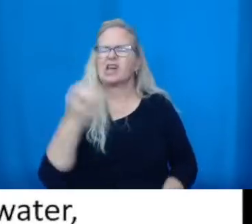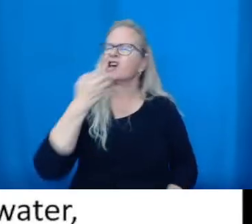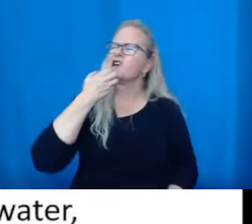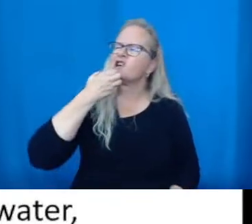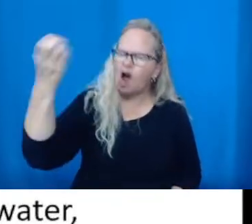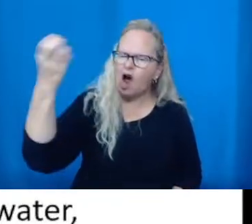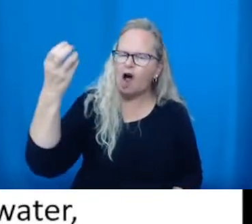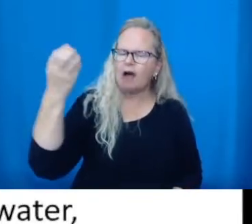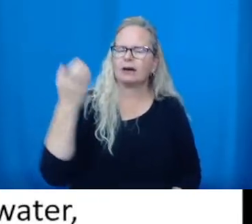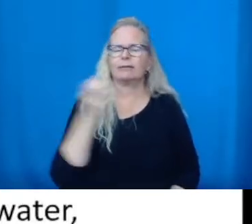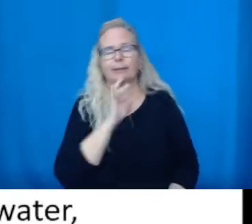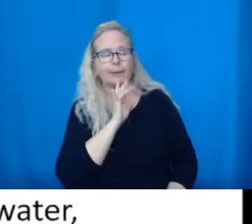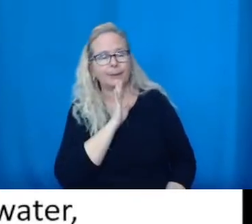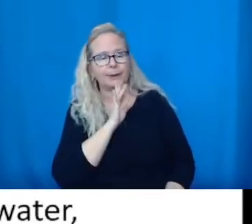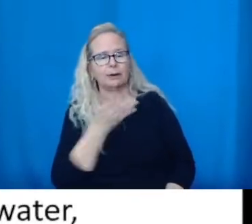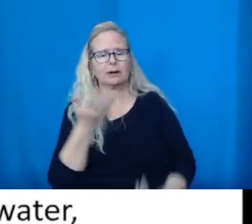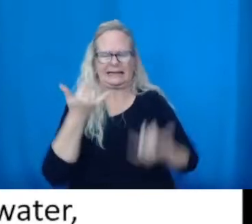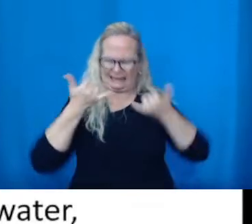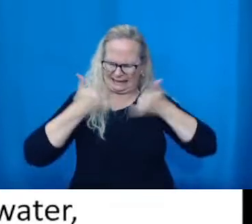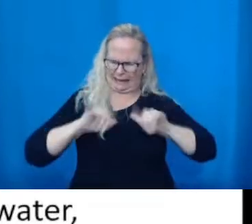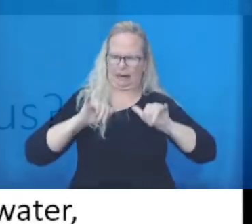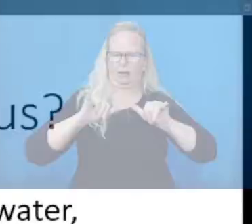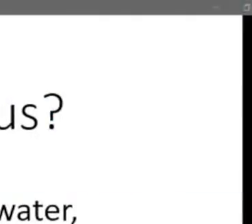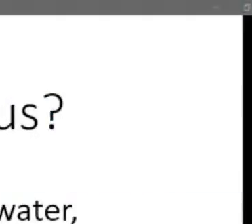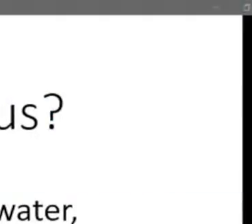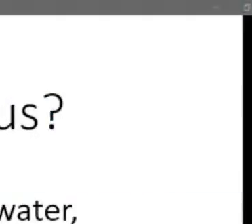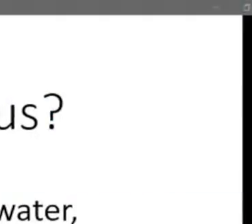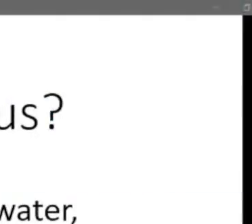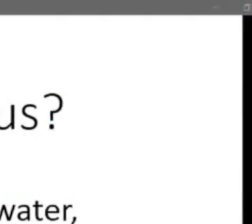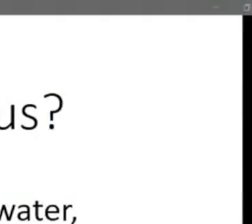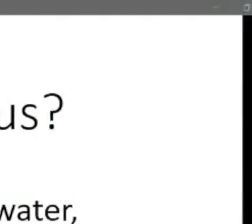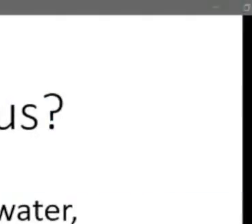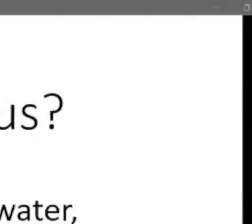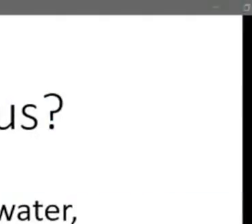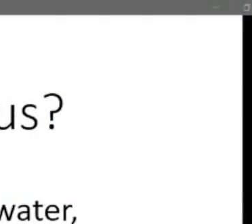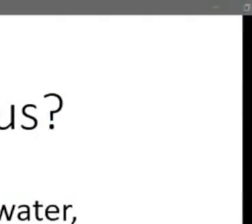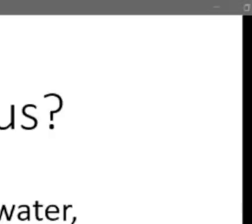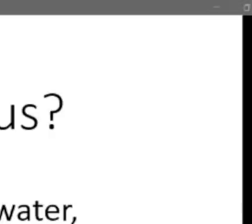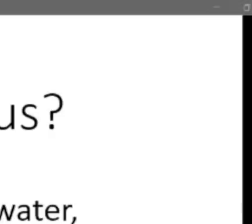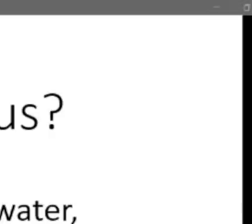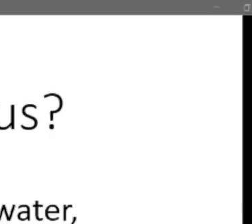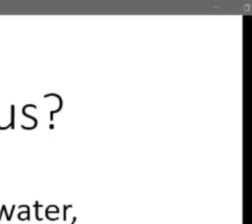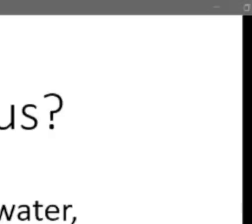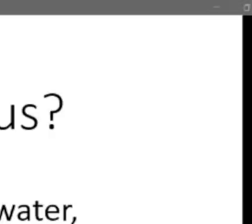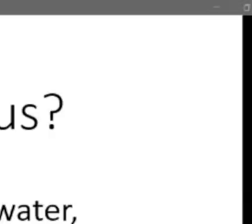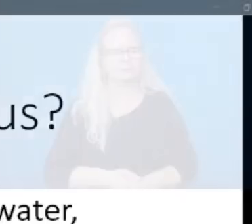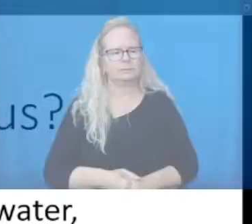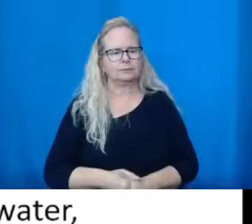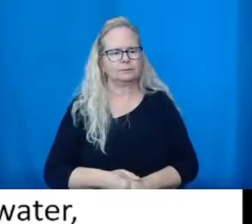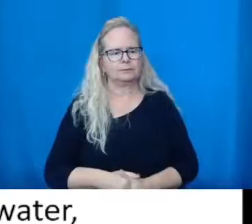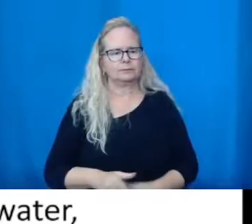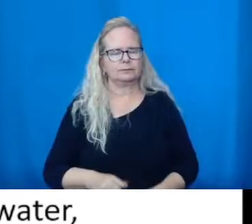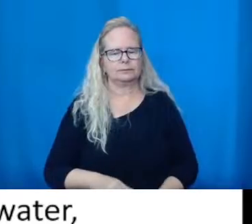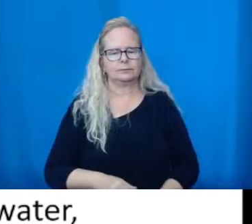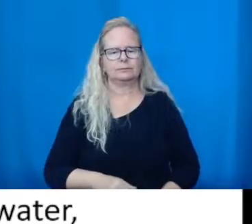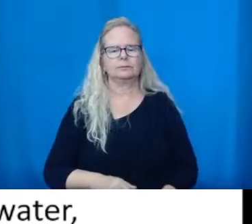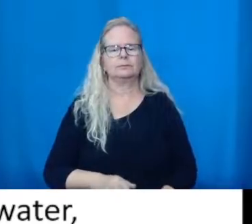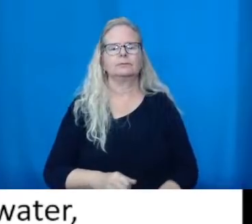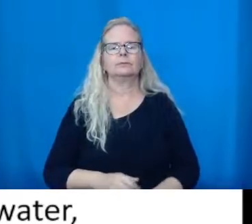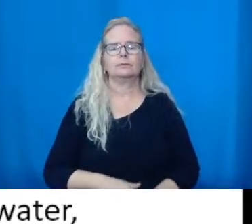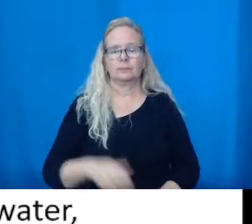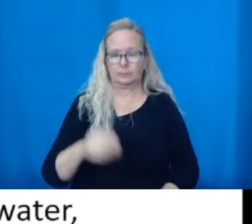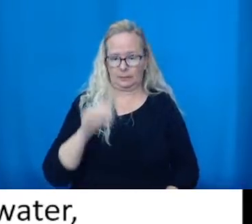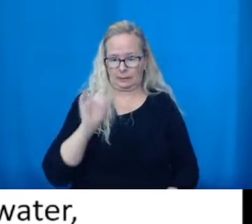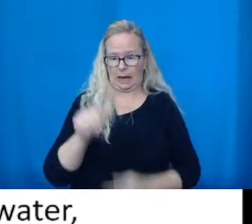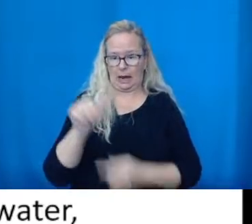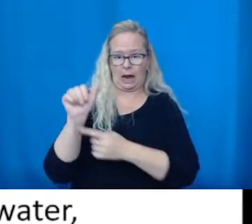So the next question is whether these aerosols can contain infectious virus. And again, the answer is yes. So the bits of matter that we